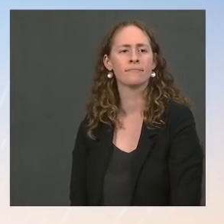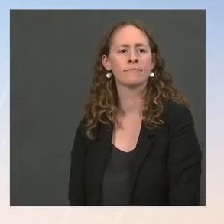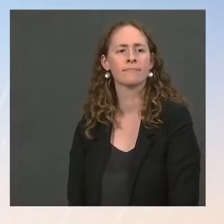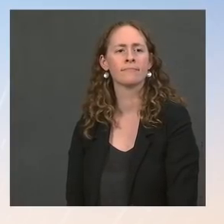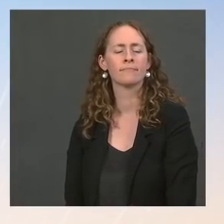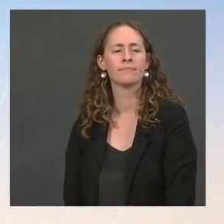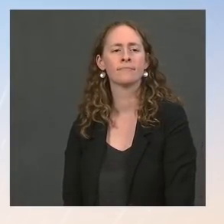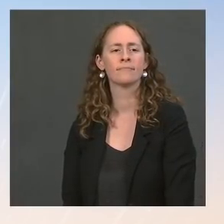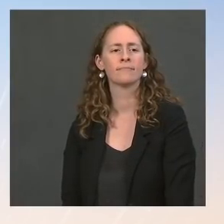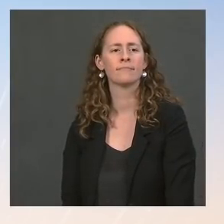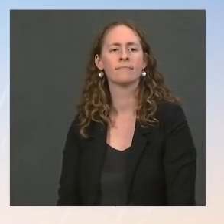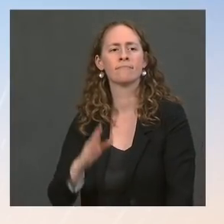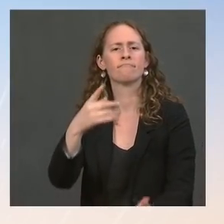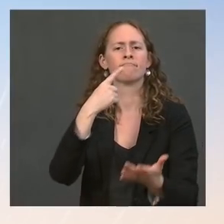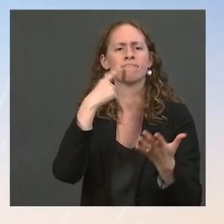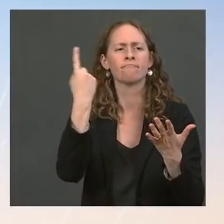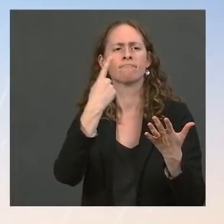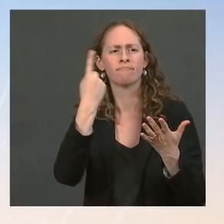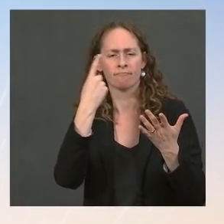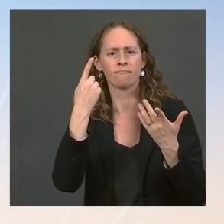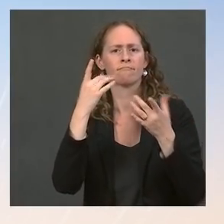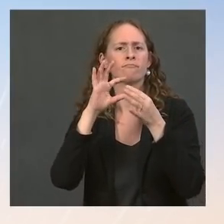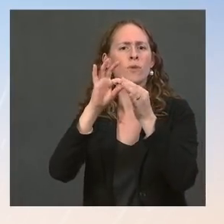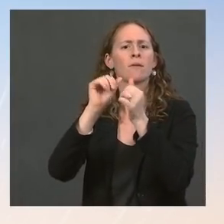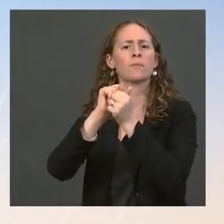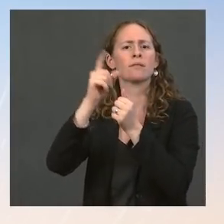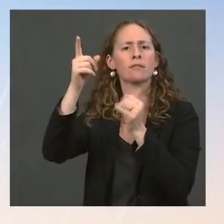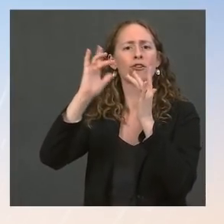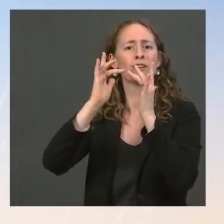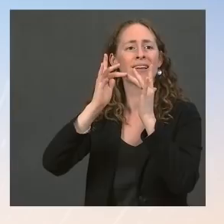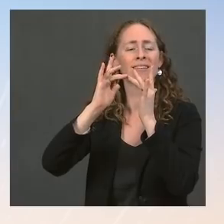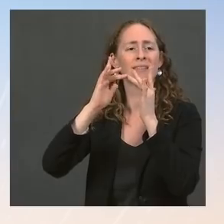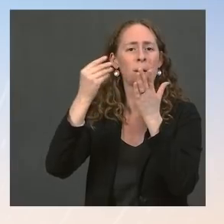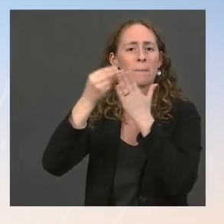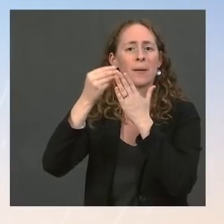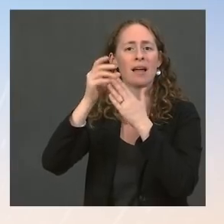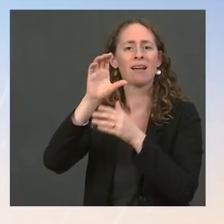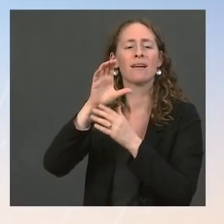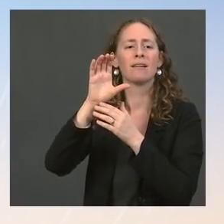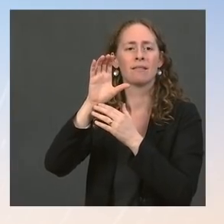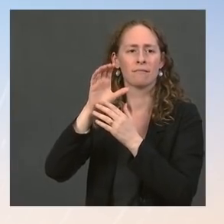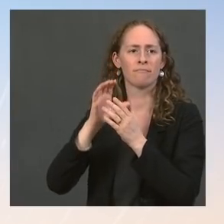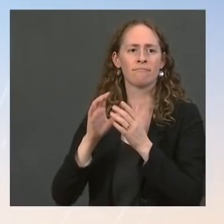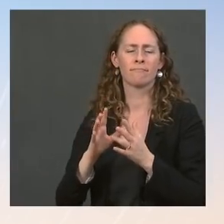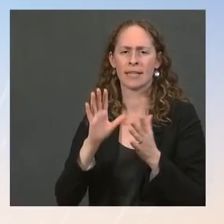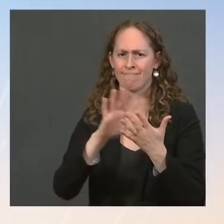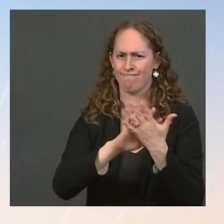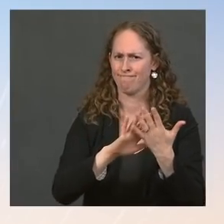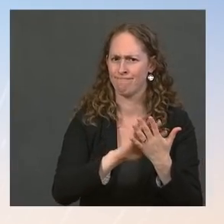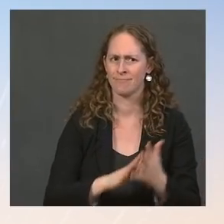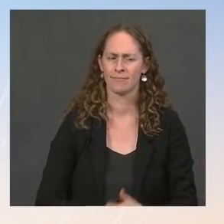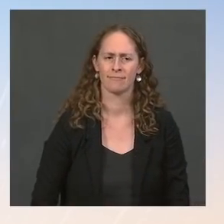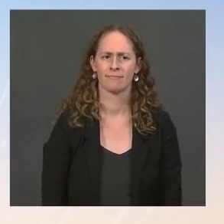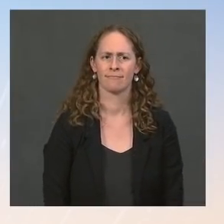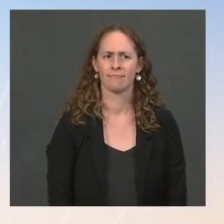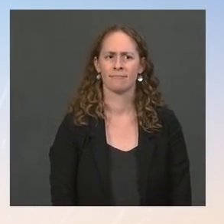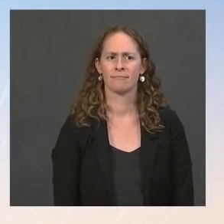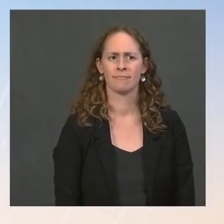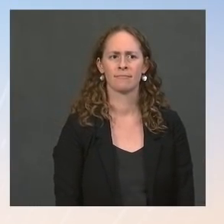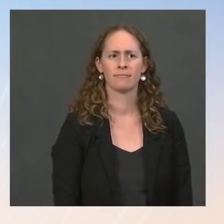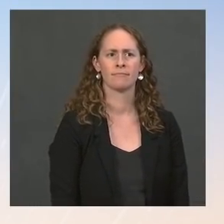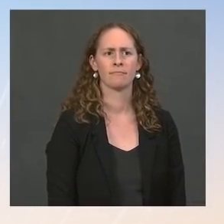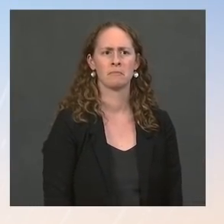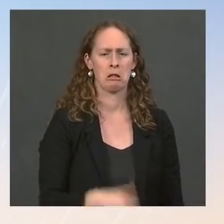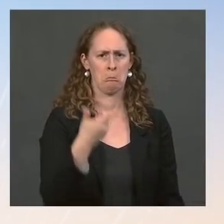guess, of regulating cryptocurrency at the moment? And what are your reactions to, I guess, Musk's comments? I don't have any reaction to his comments. They don't impact our